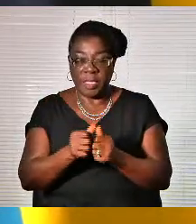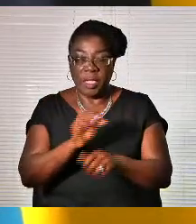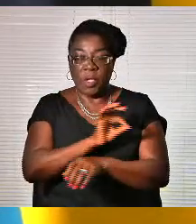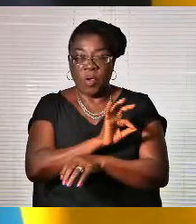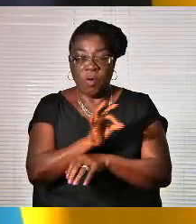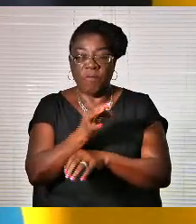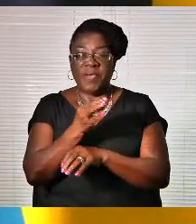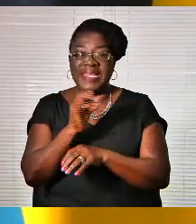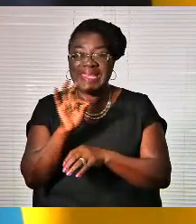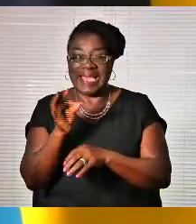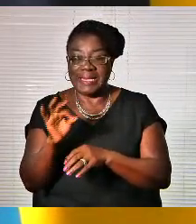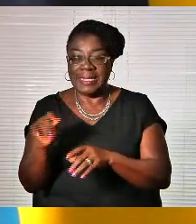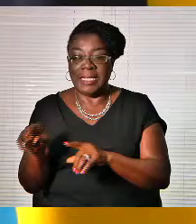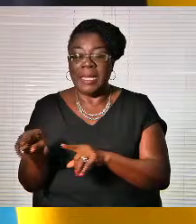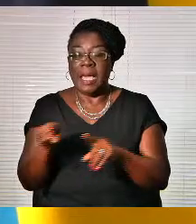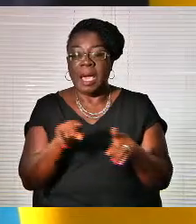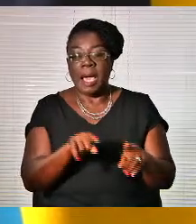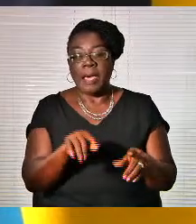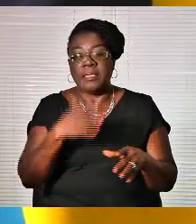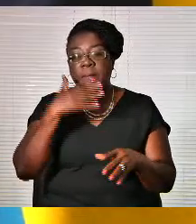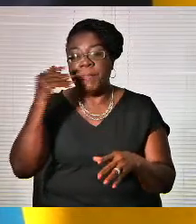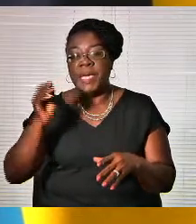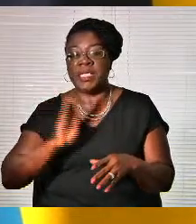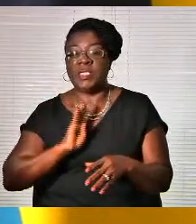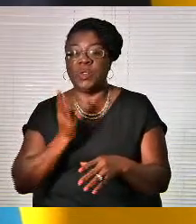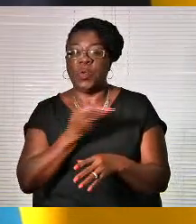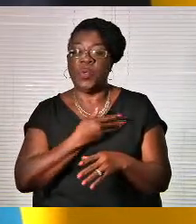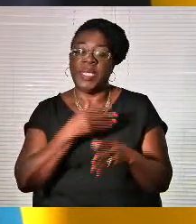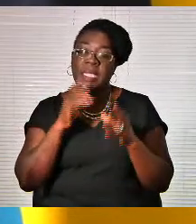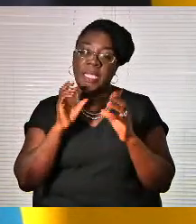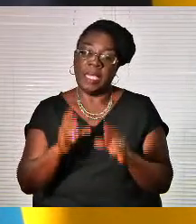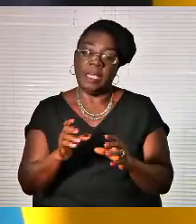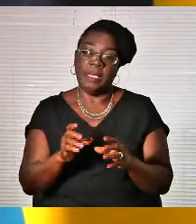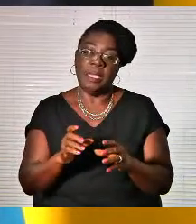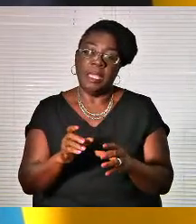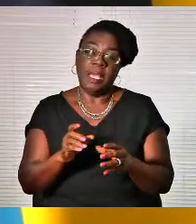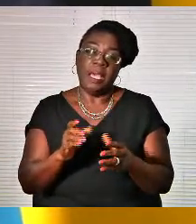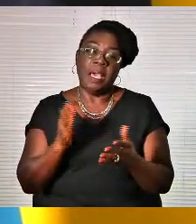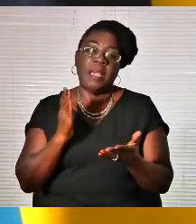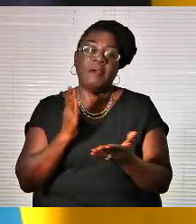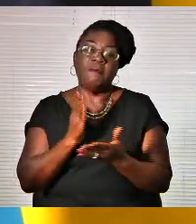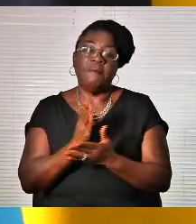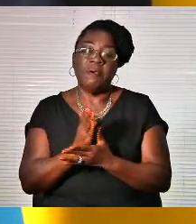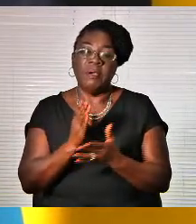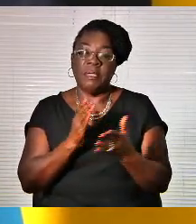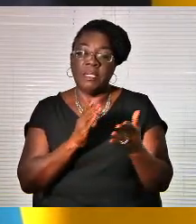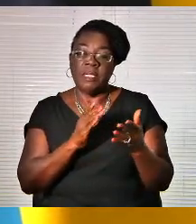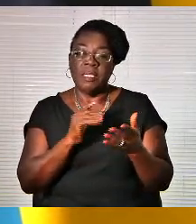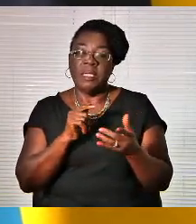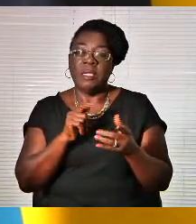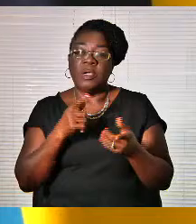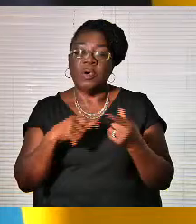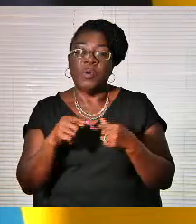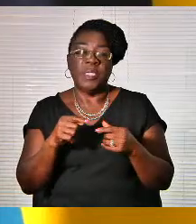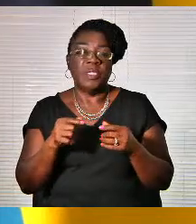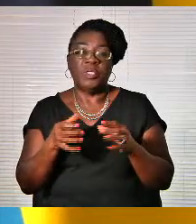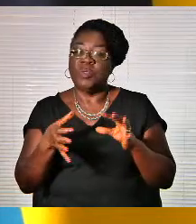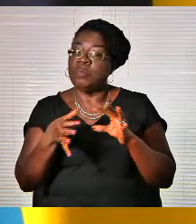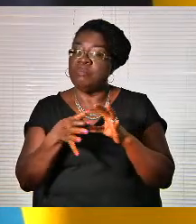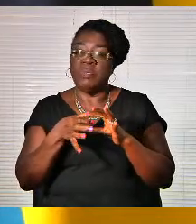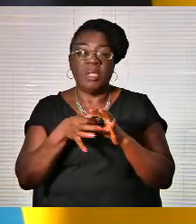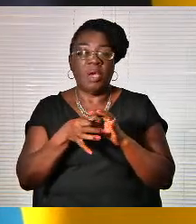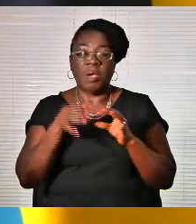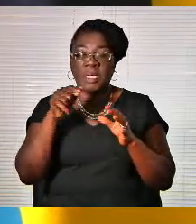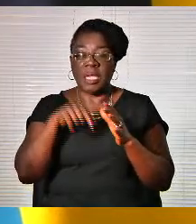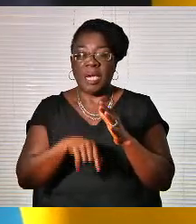we can, and avoid having to move to the point of a partial or, well, the PM said we